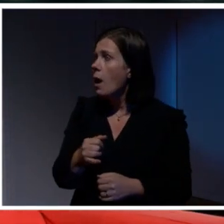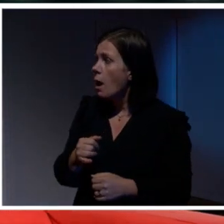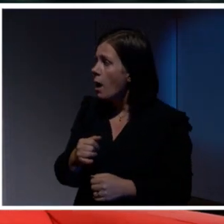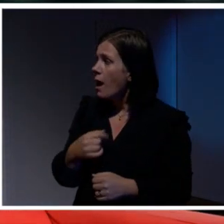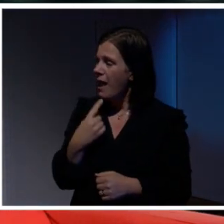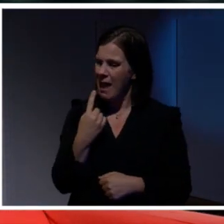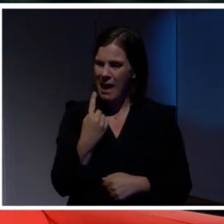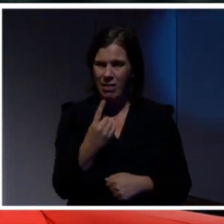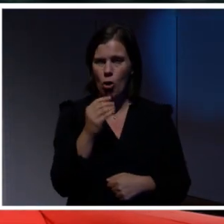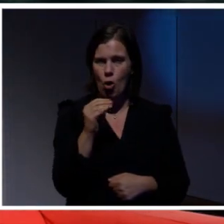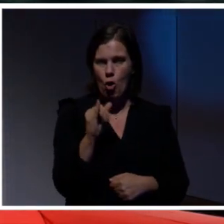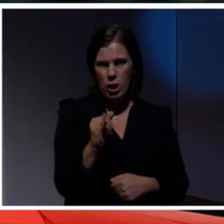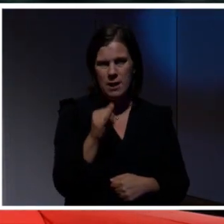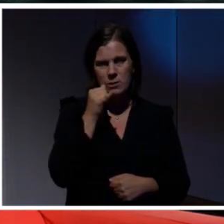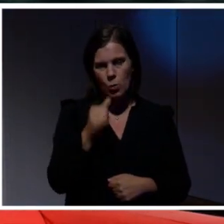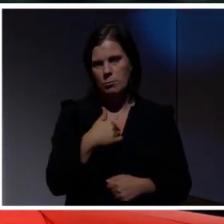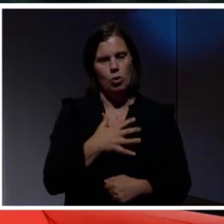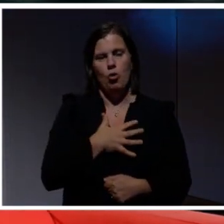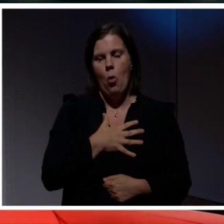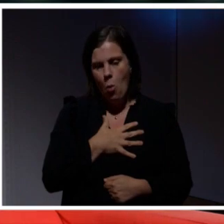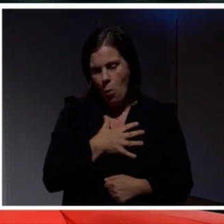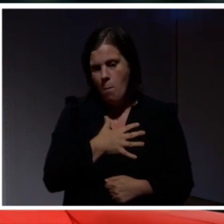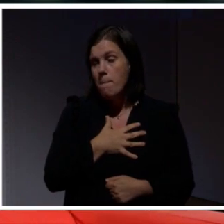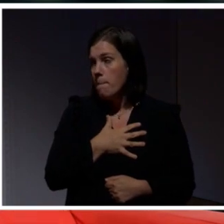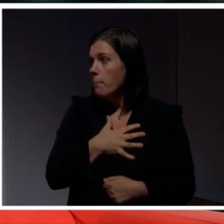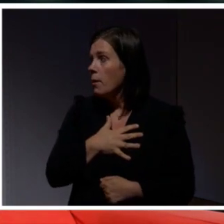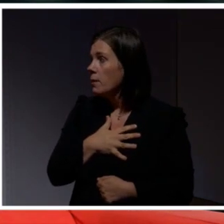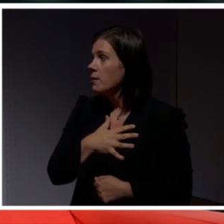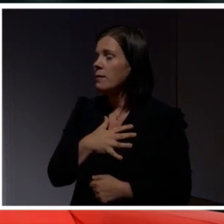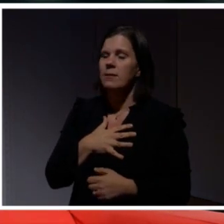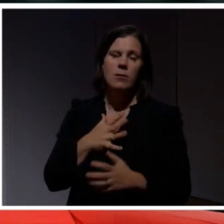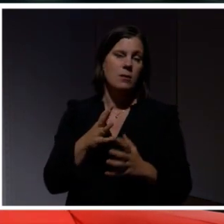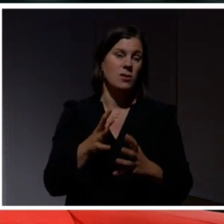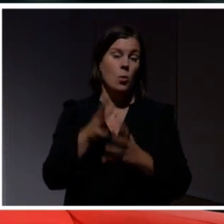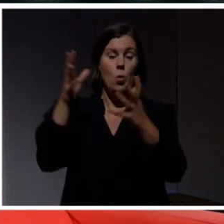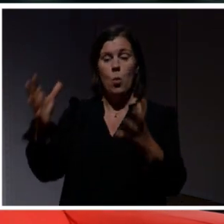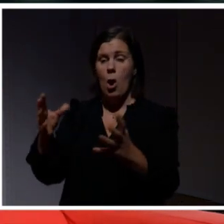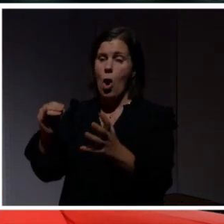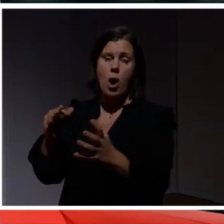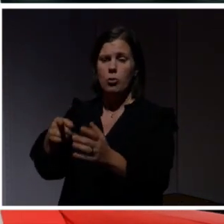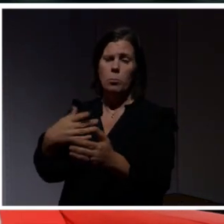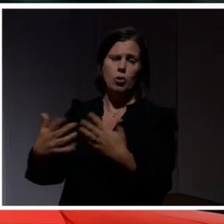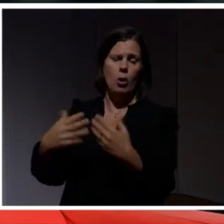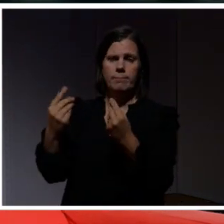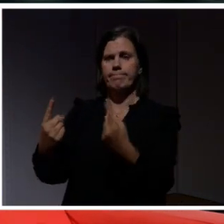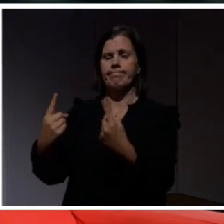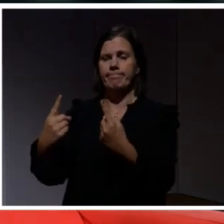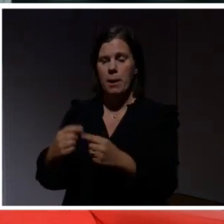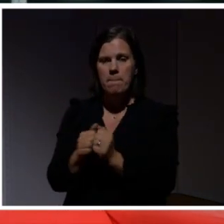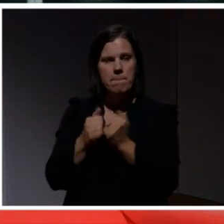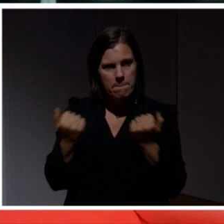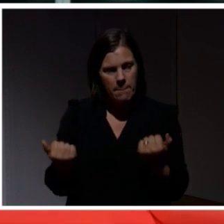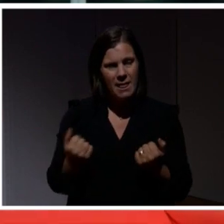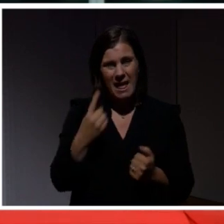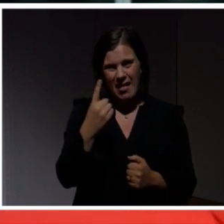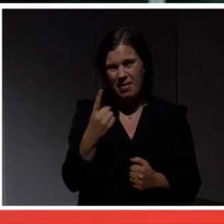of that one AI story that I really like. And I mean, the big ones, they're doing lots of fun things, of course. But this is the